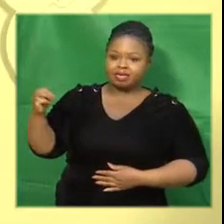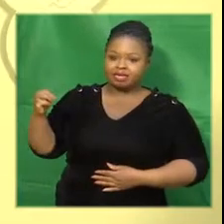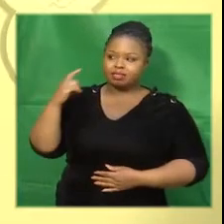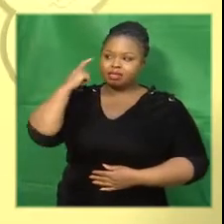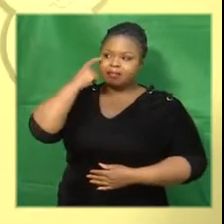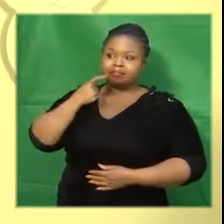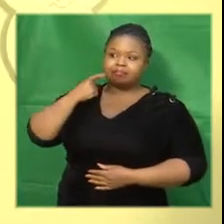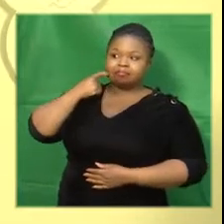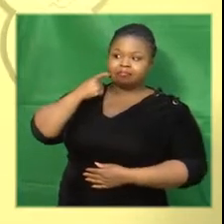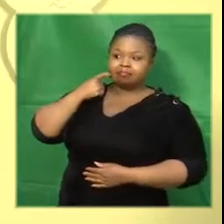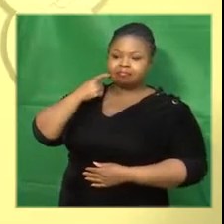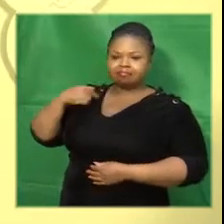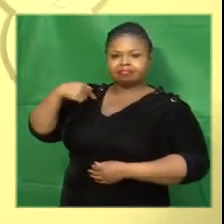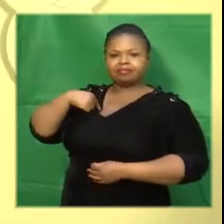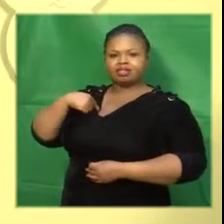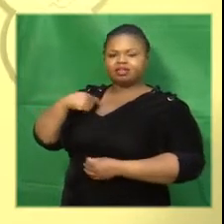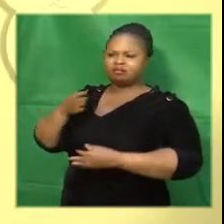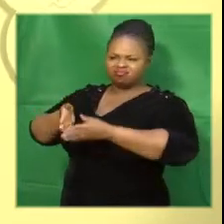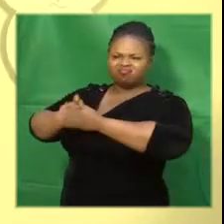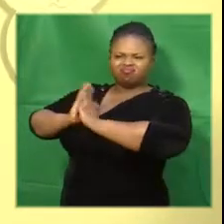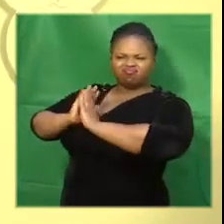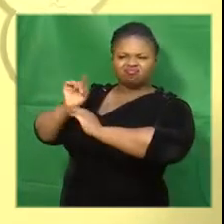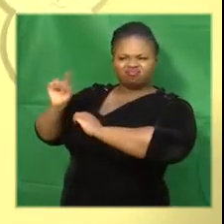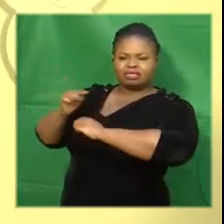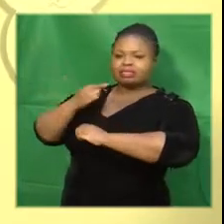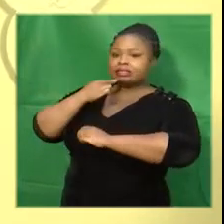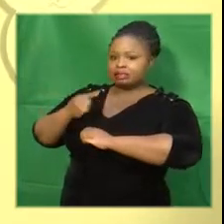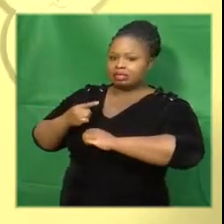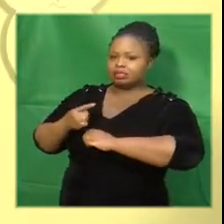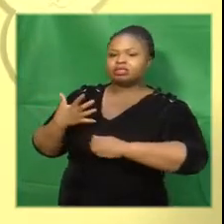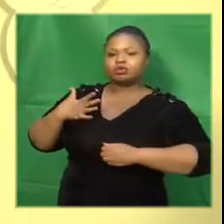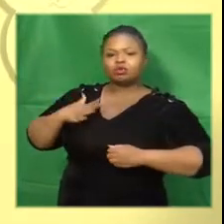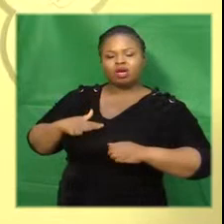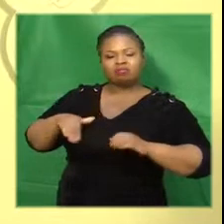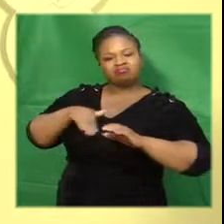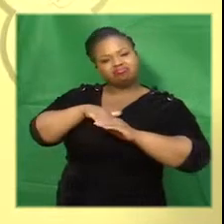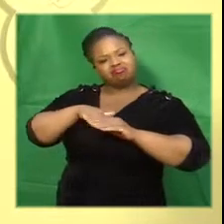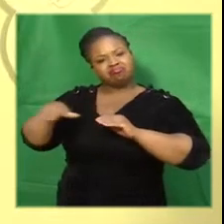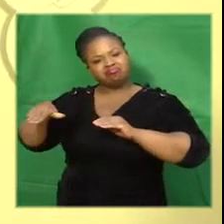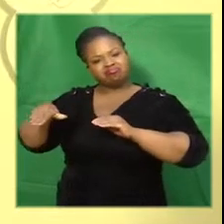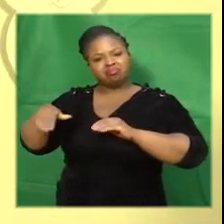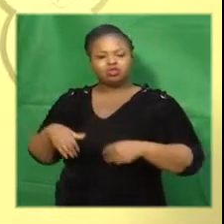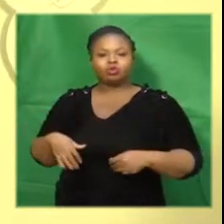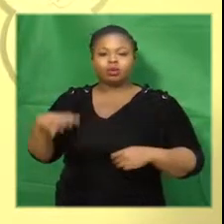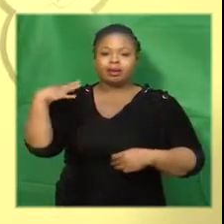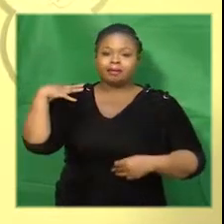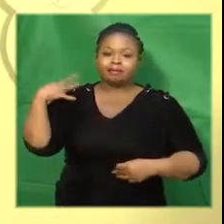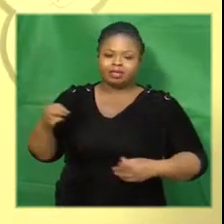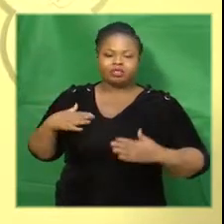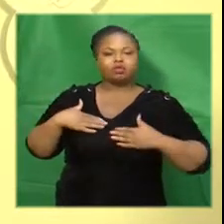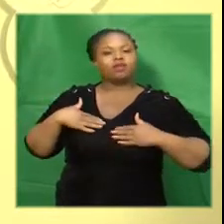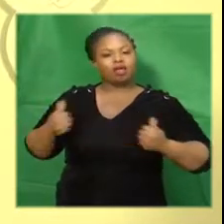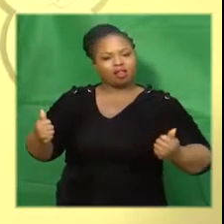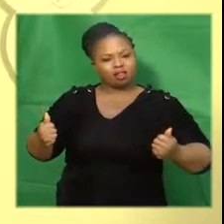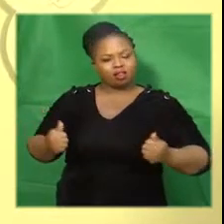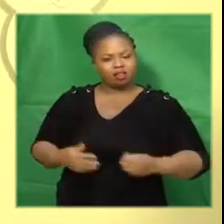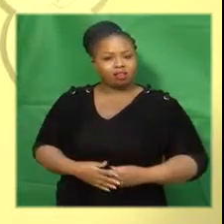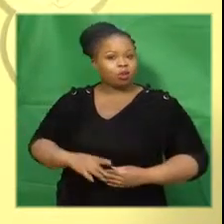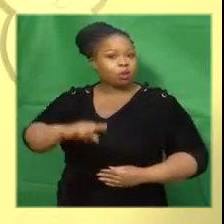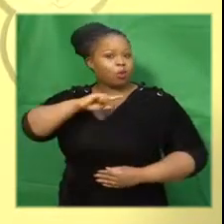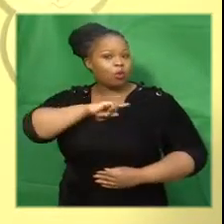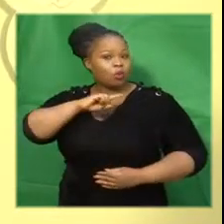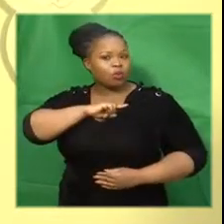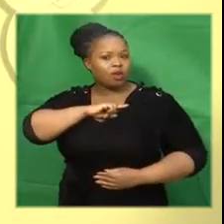Zwelini Mkhize to allow him to step down as the Minister of Health in order to